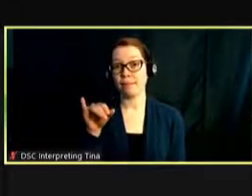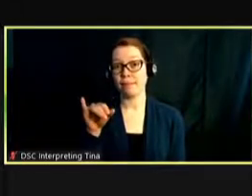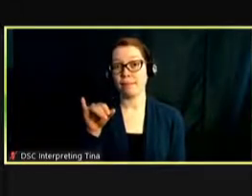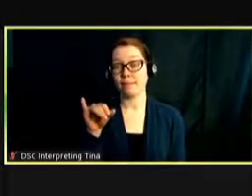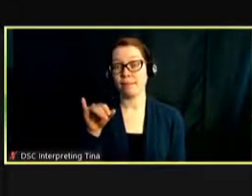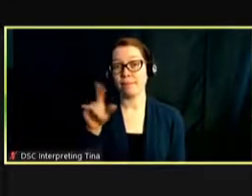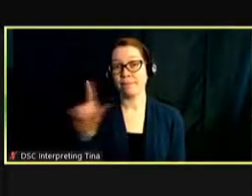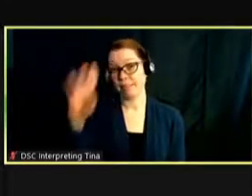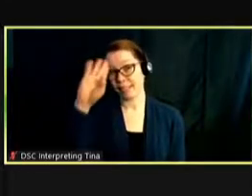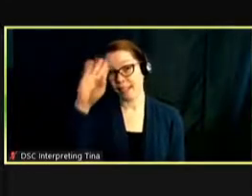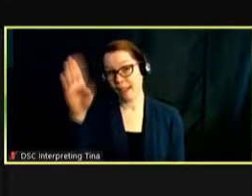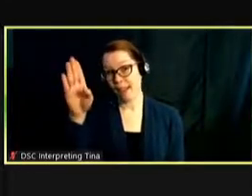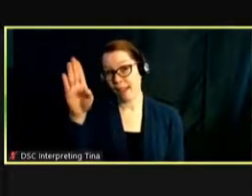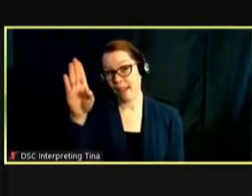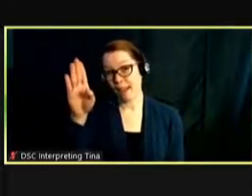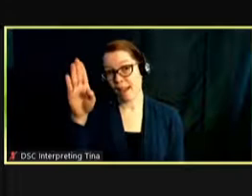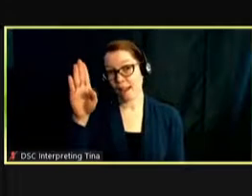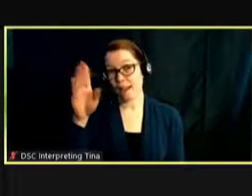Hi.